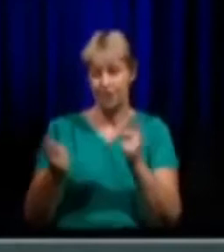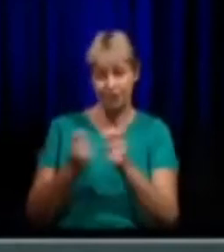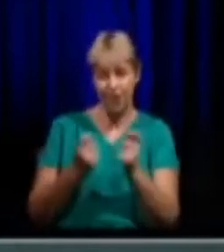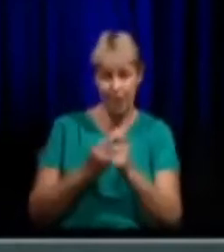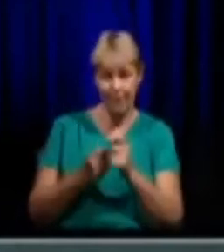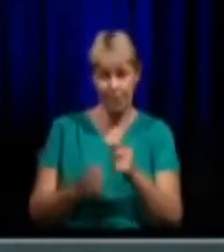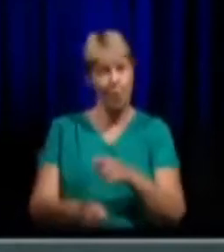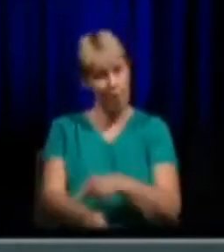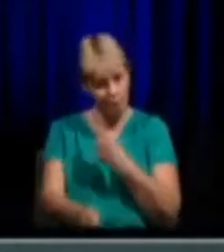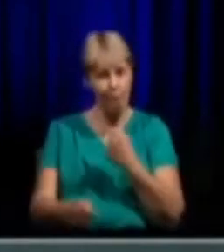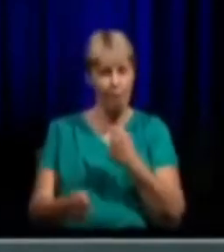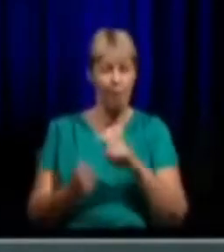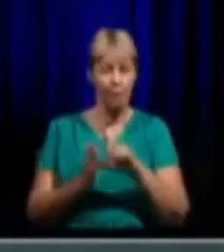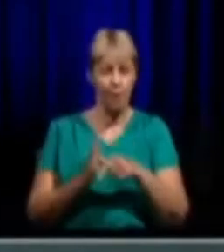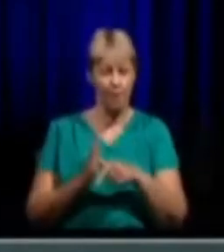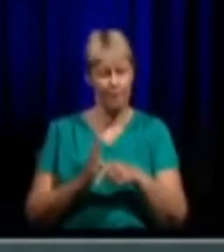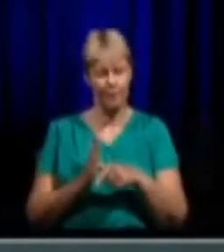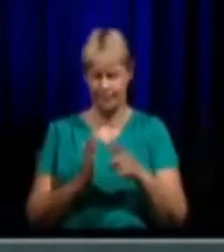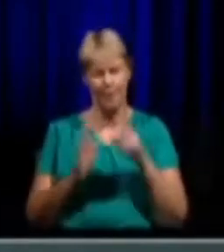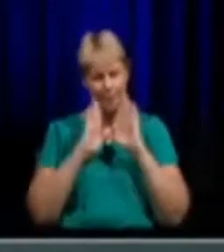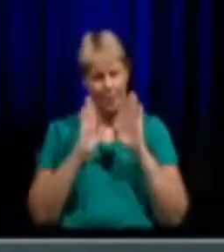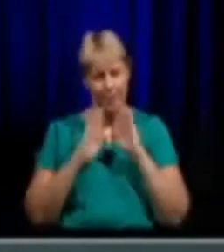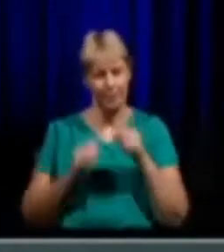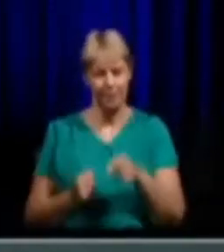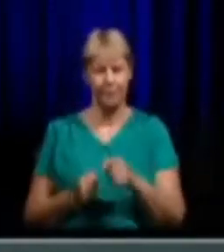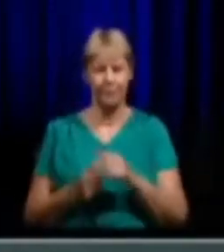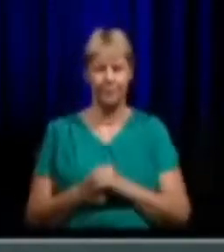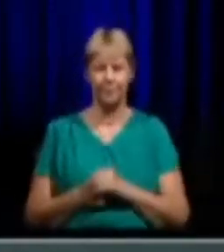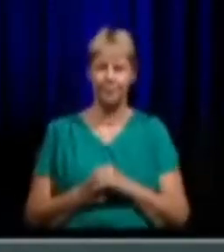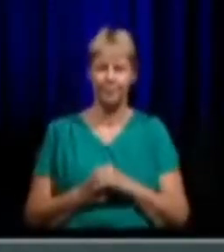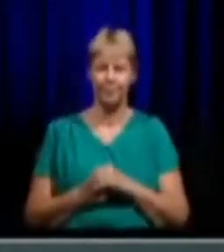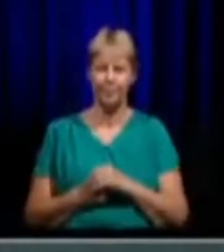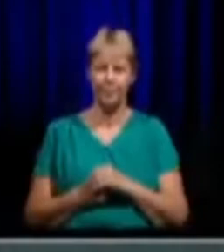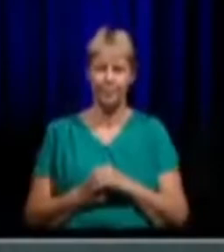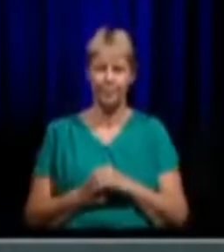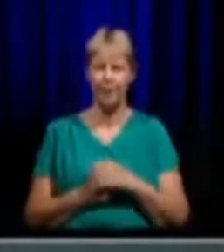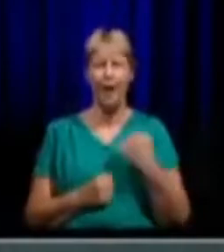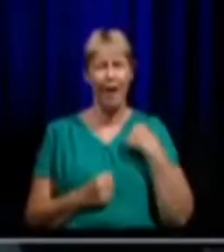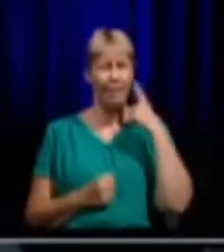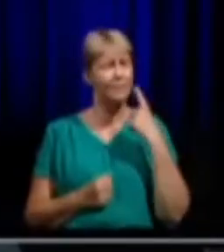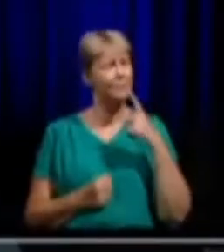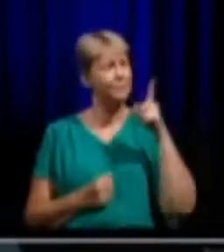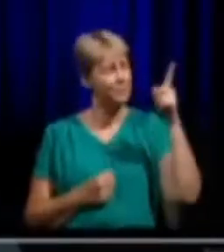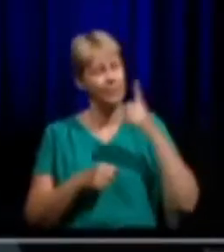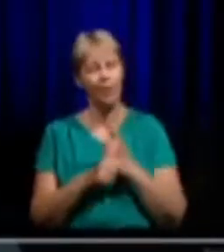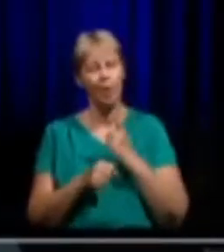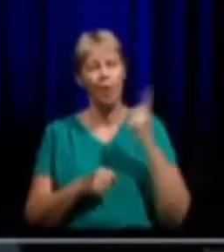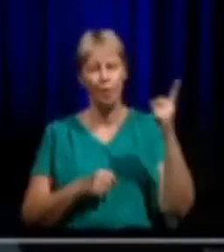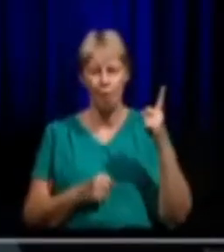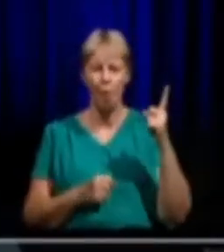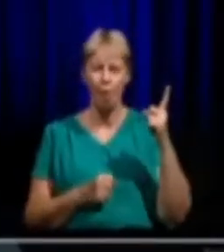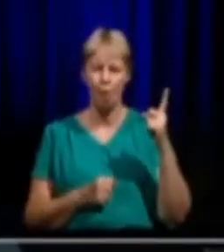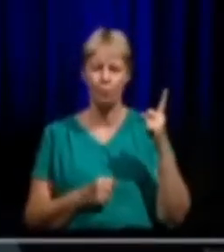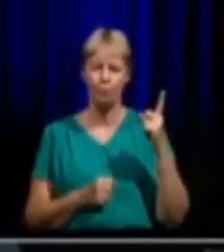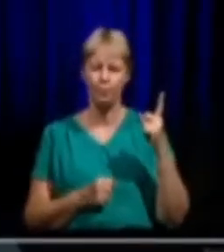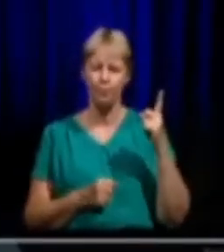long time, amazing results. And I really feel that God's been speaking to me a lot about this, just at the start